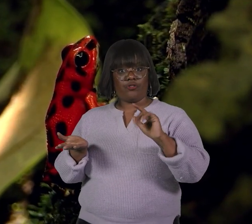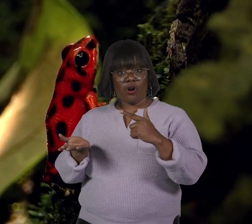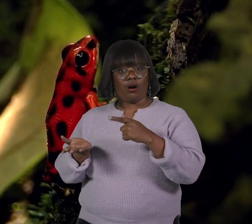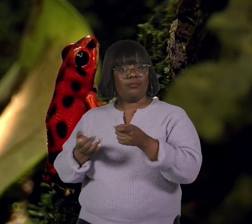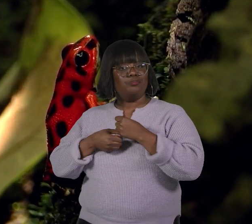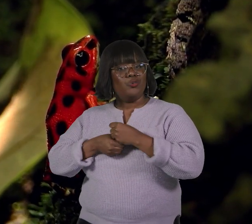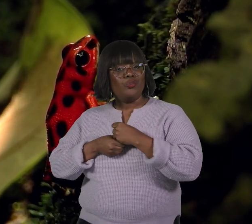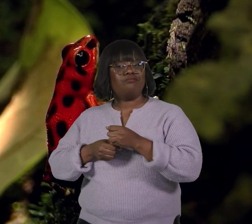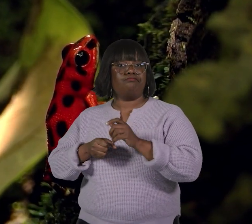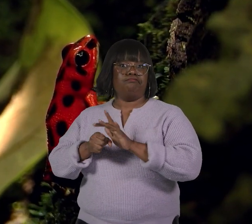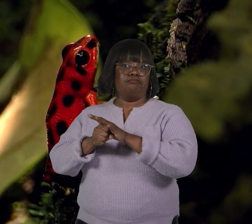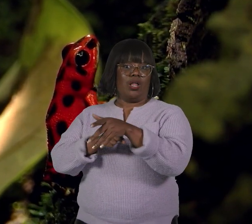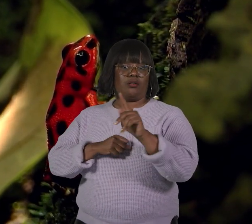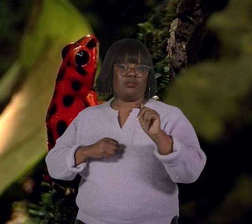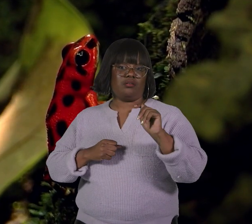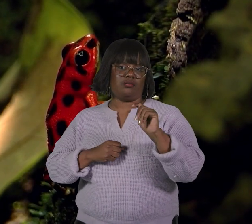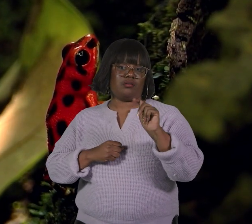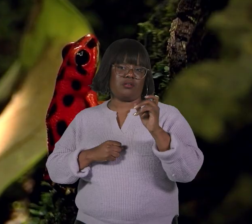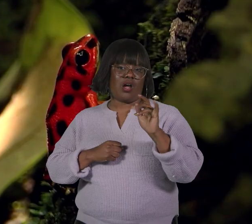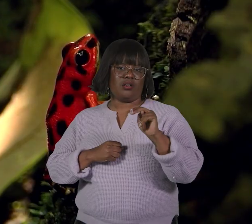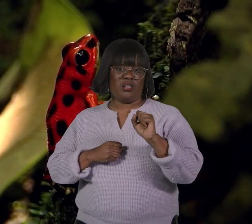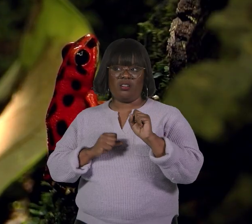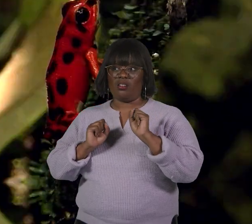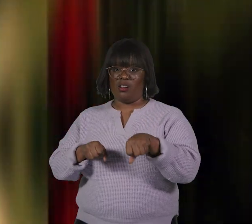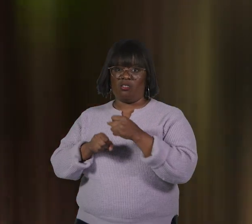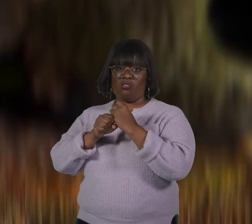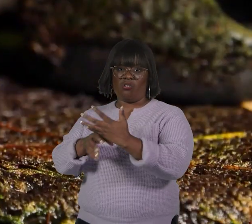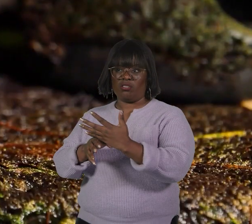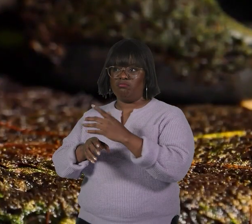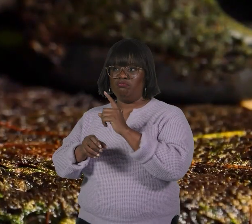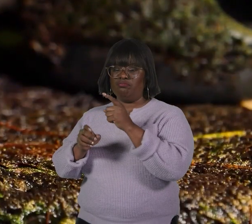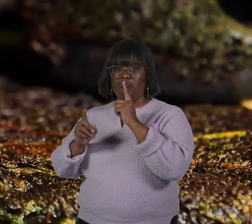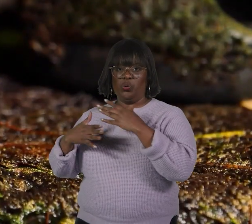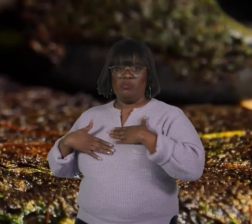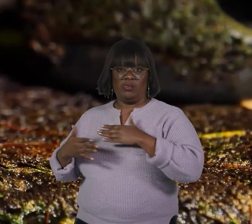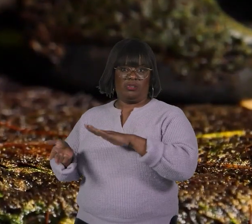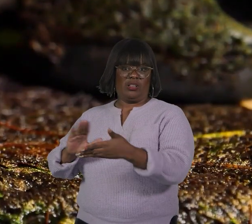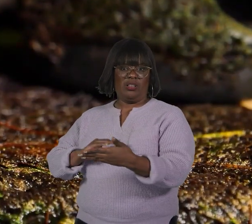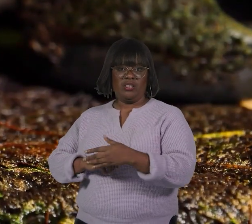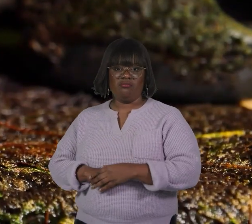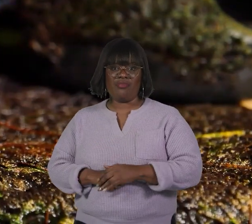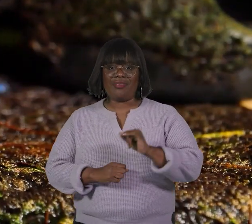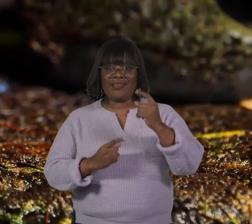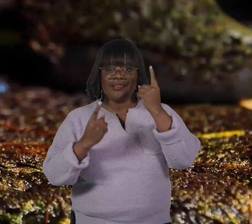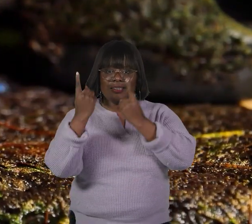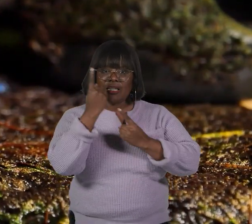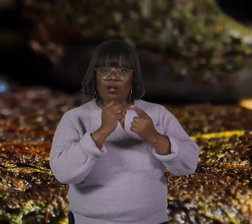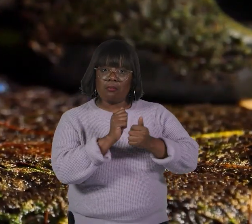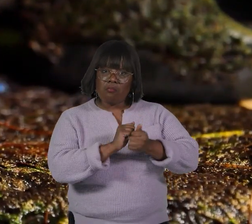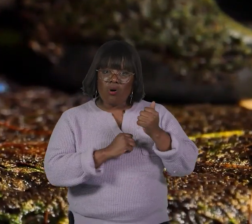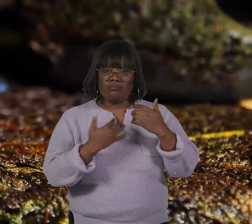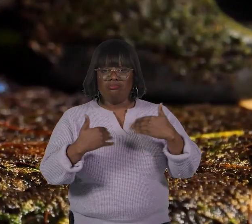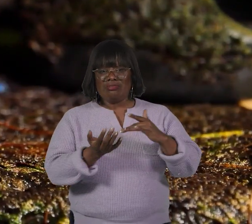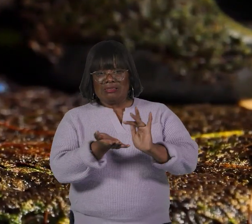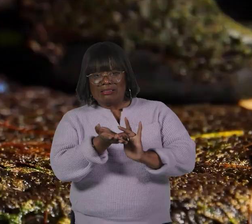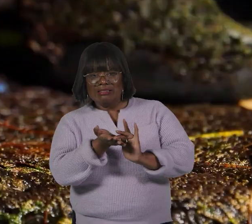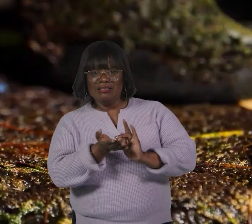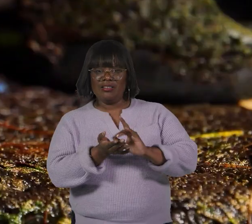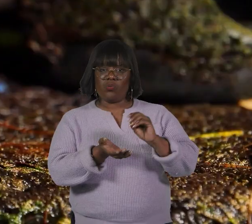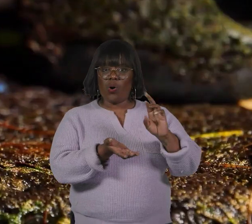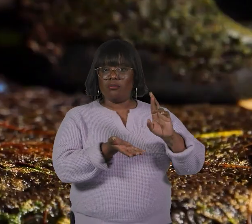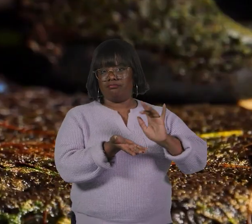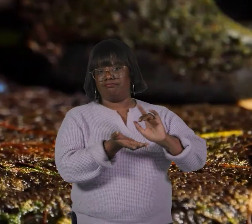enough toxins to be deadly to humans. It is considered one of Earth's most toxic or